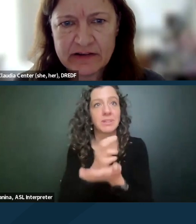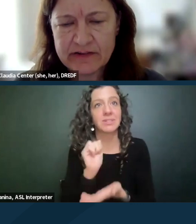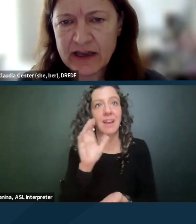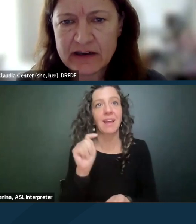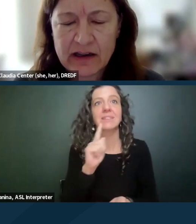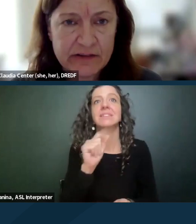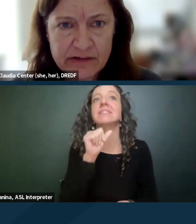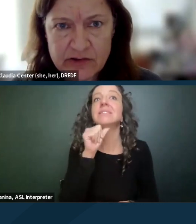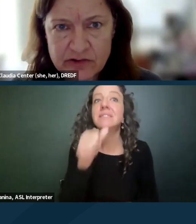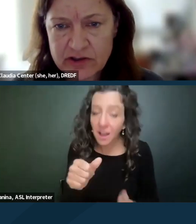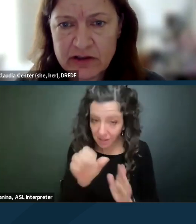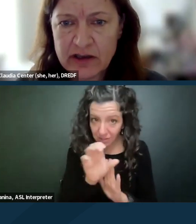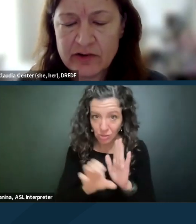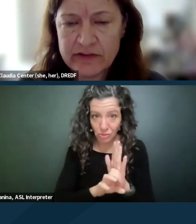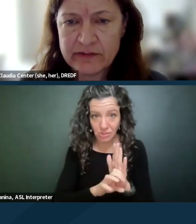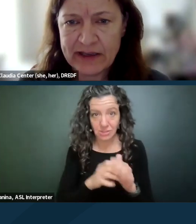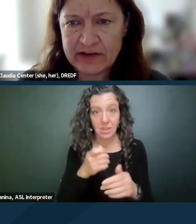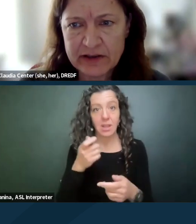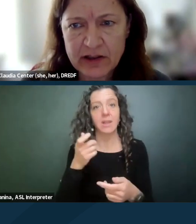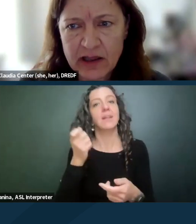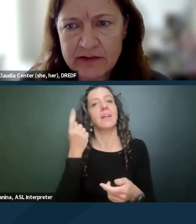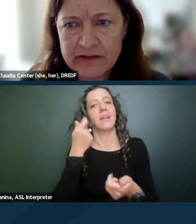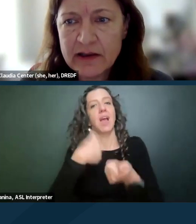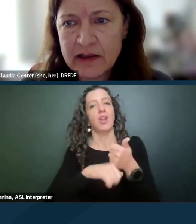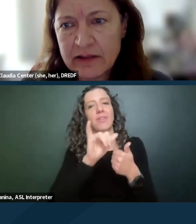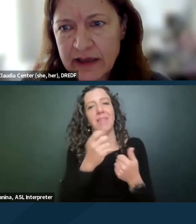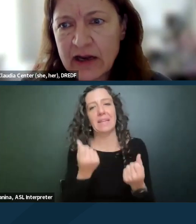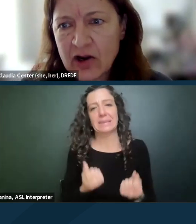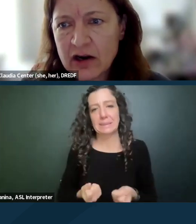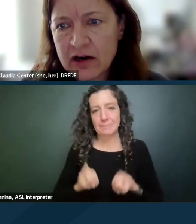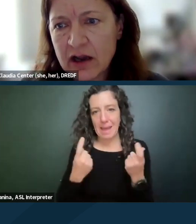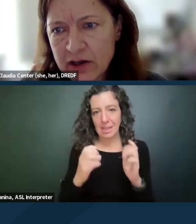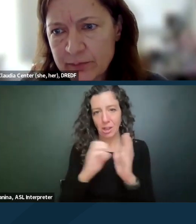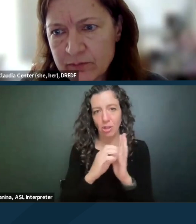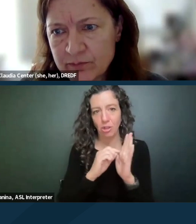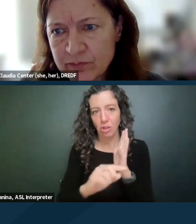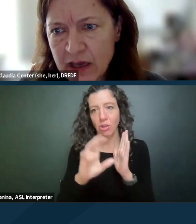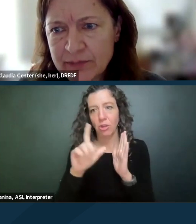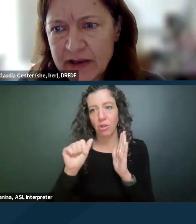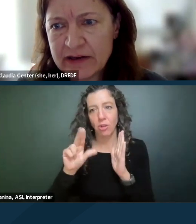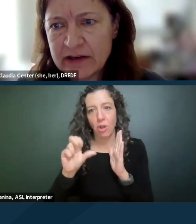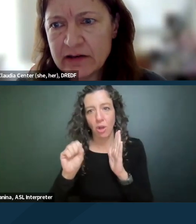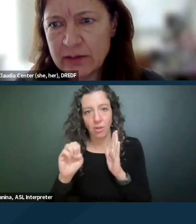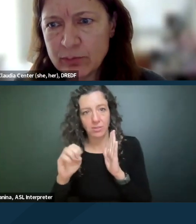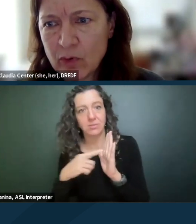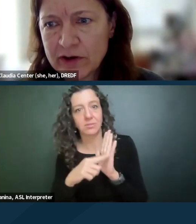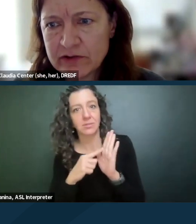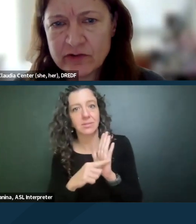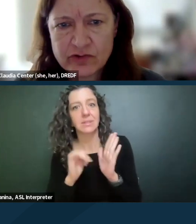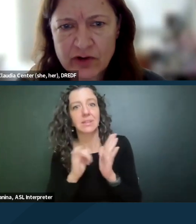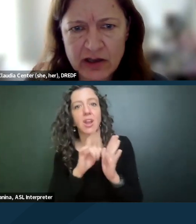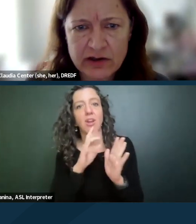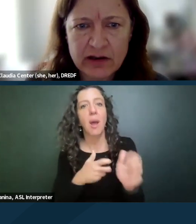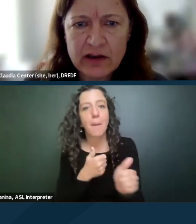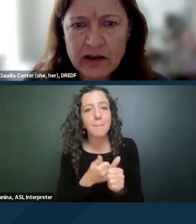Act is not constitutional under the spending clause, that are updated,